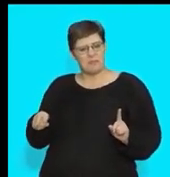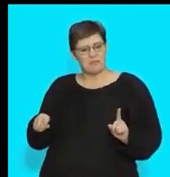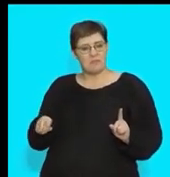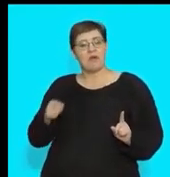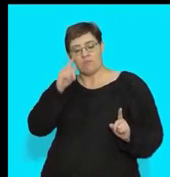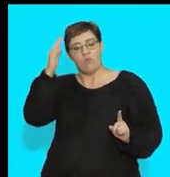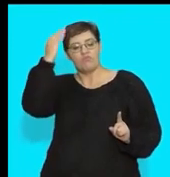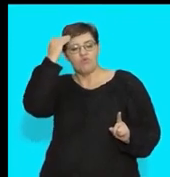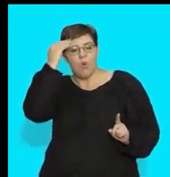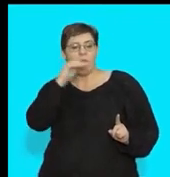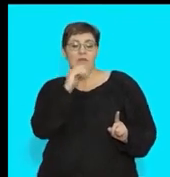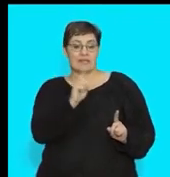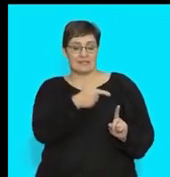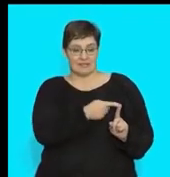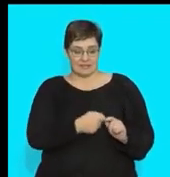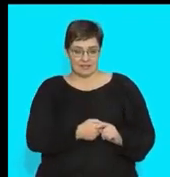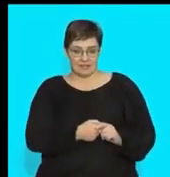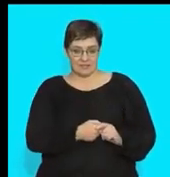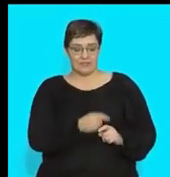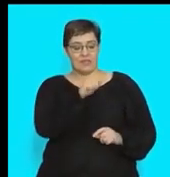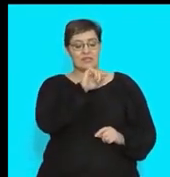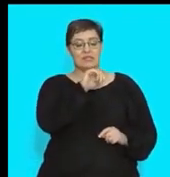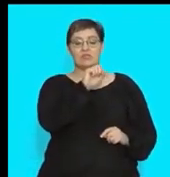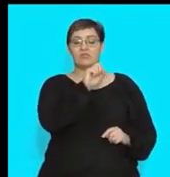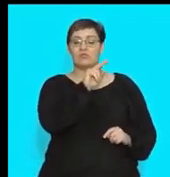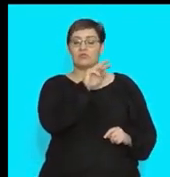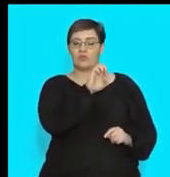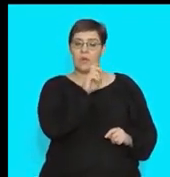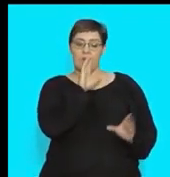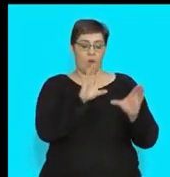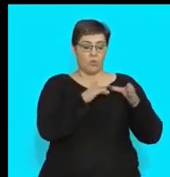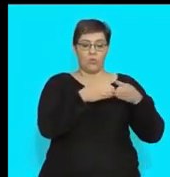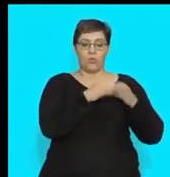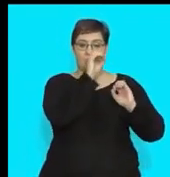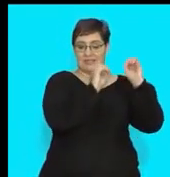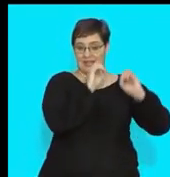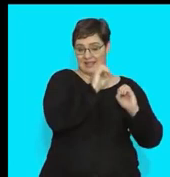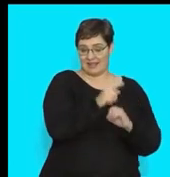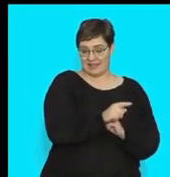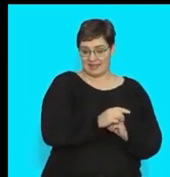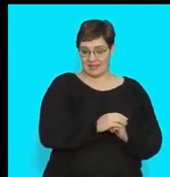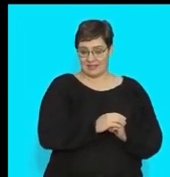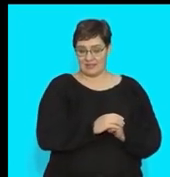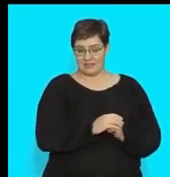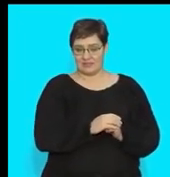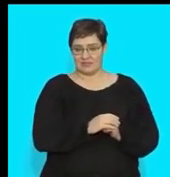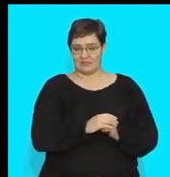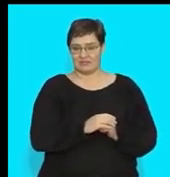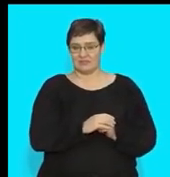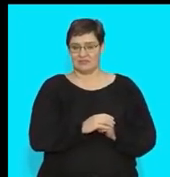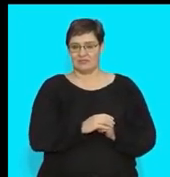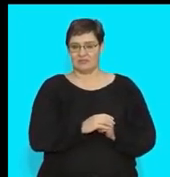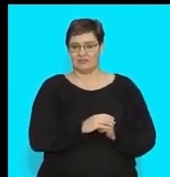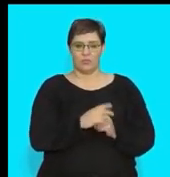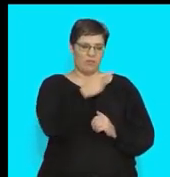the definition, right? What is a tissue? It's a group of cells, right? That was just a cell that